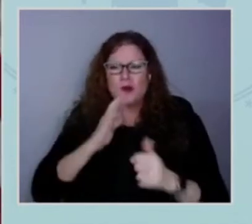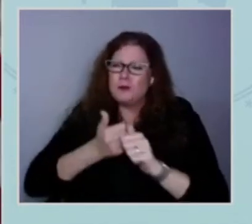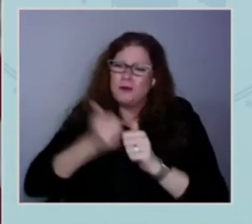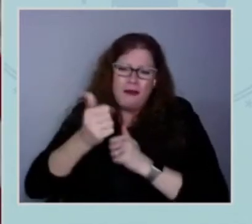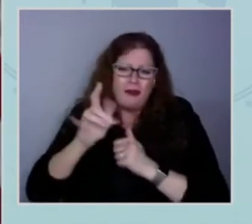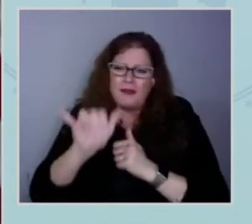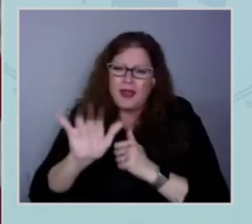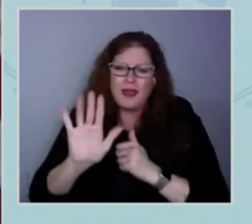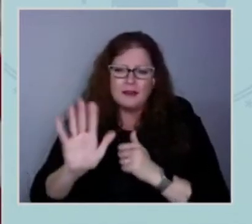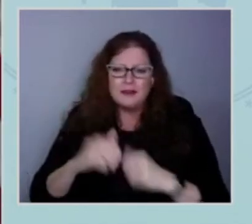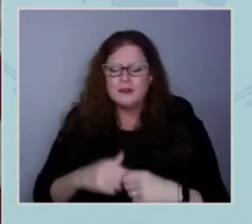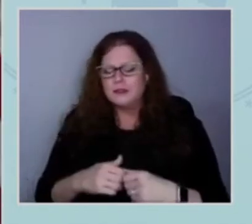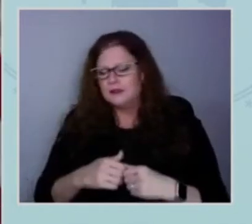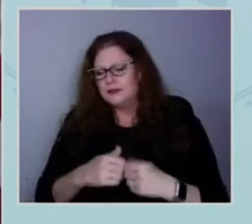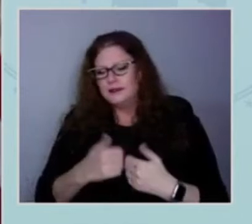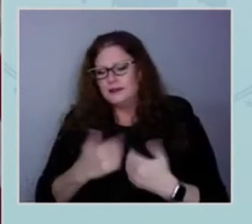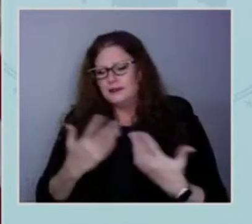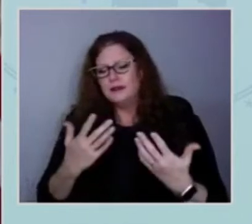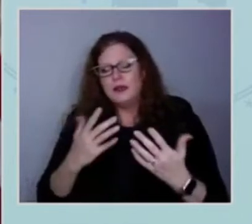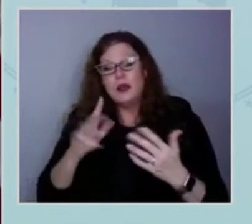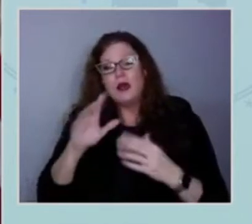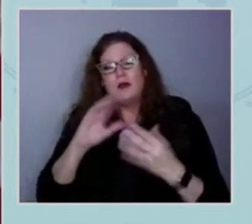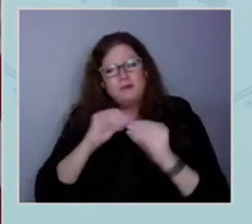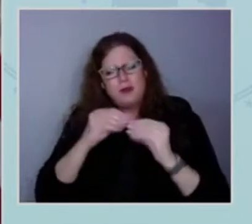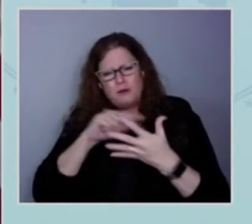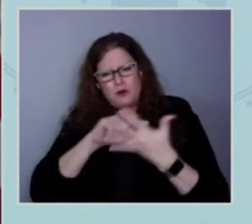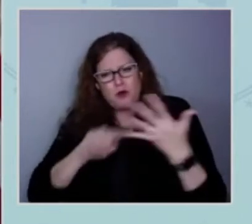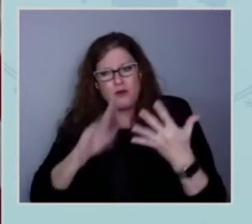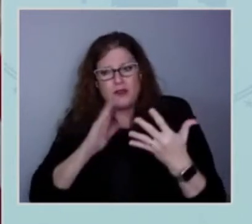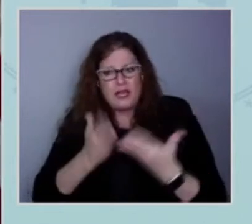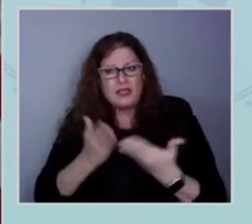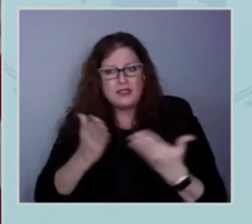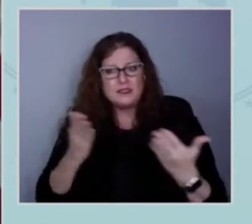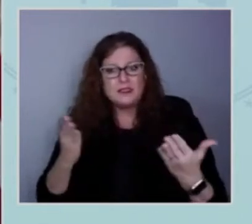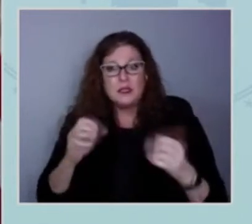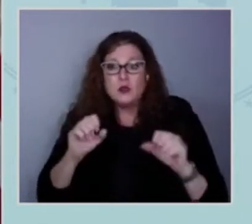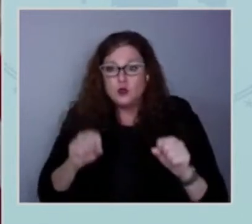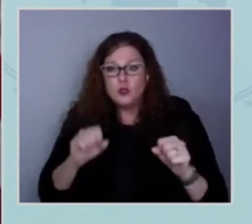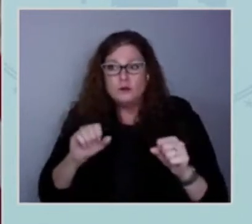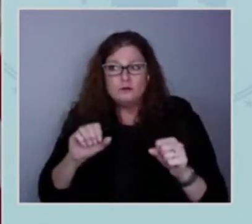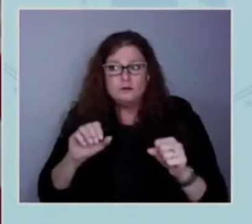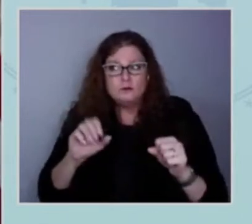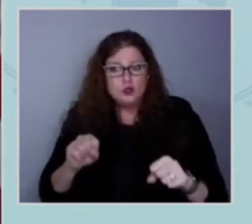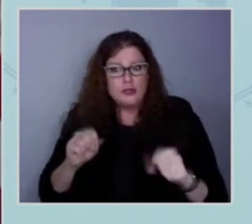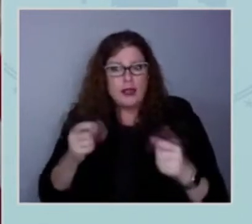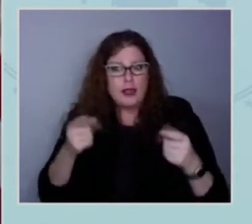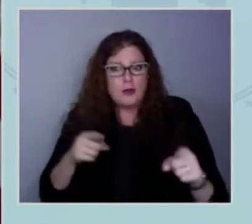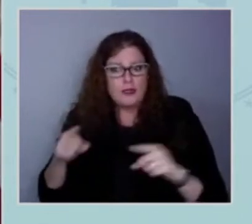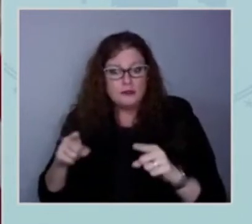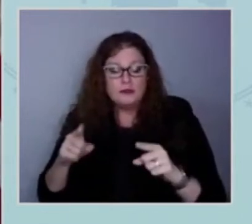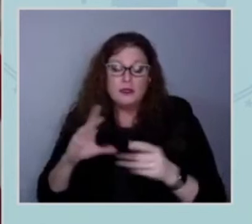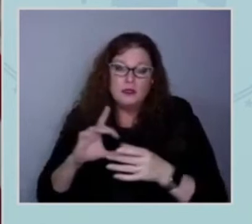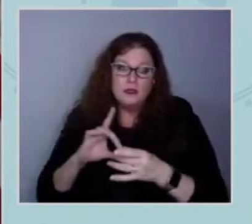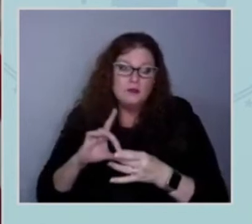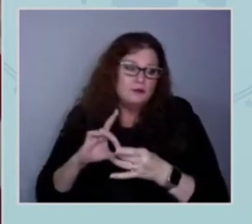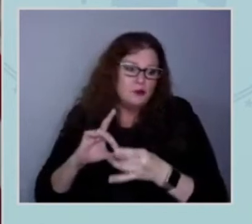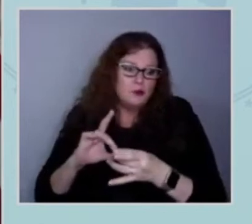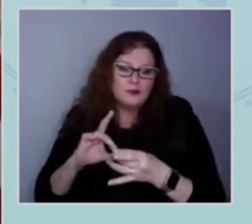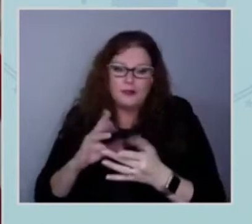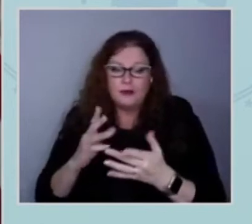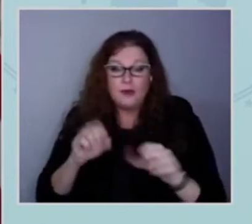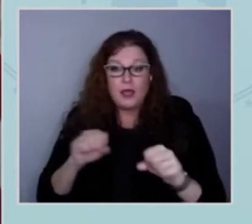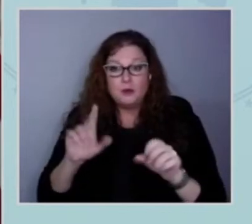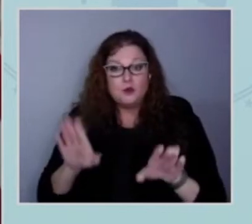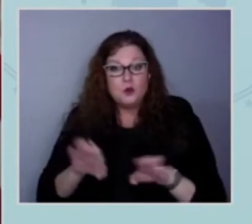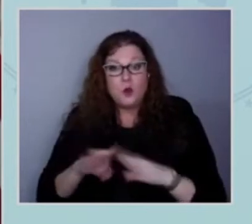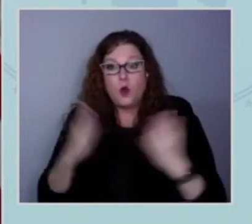mean, come on, we're way beyond that. And so there's a number of things that could